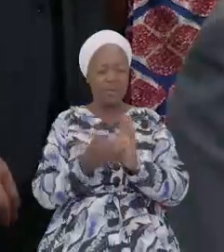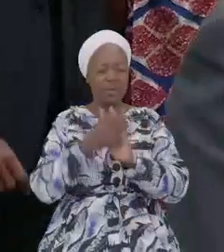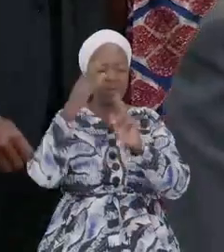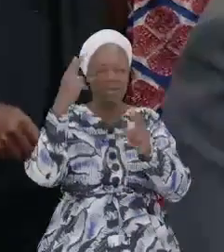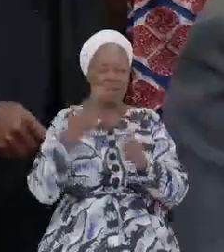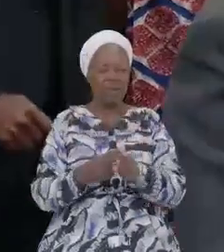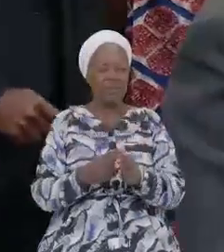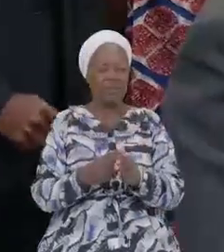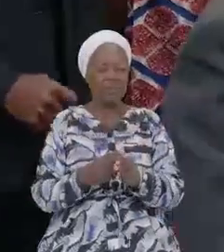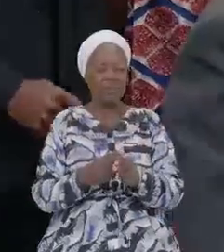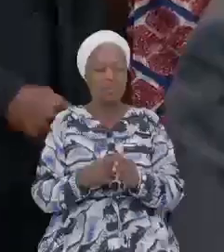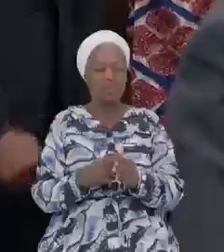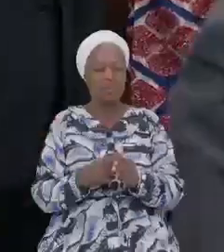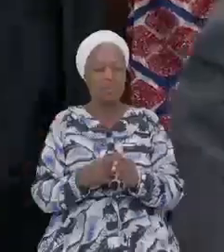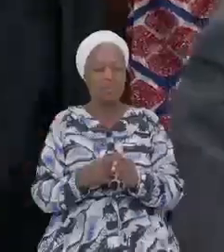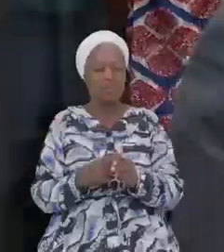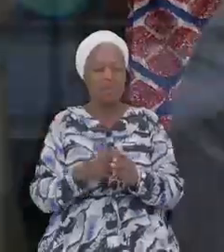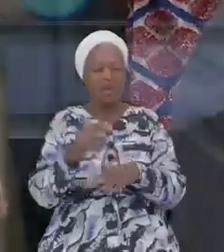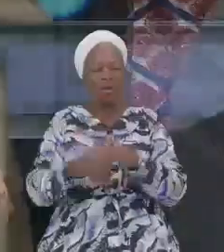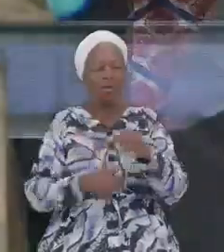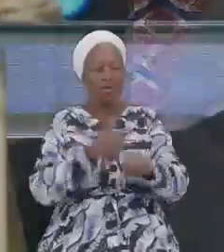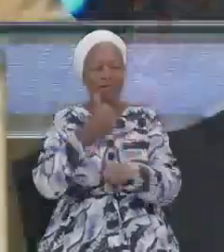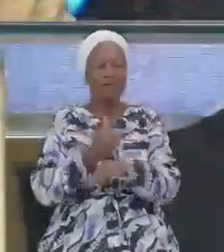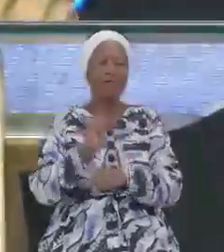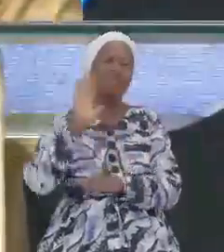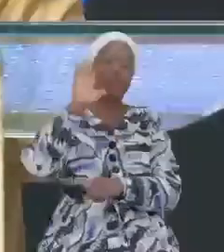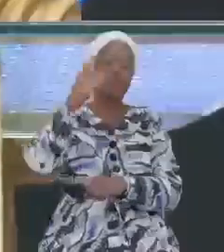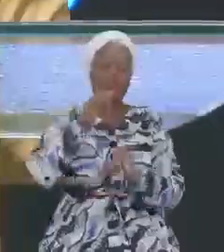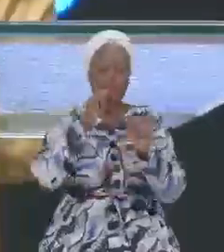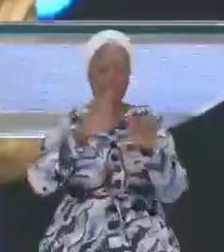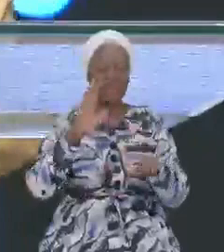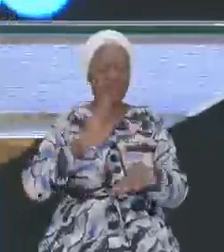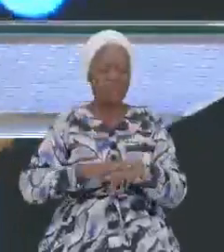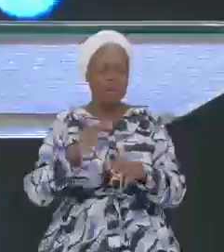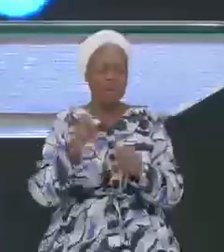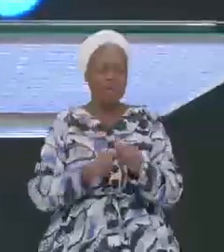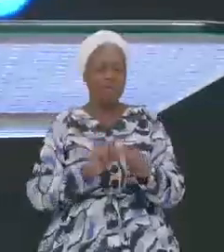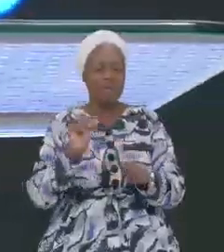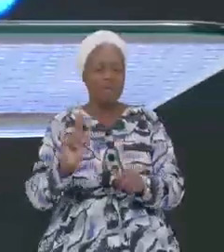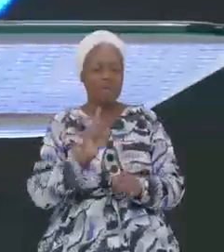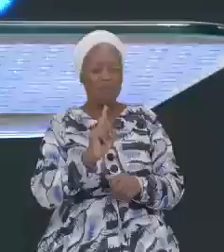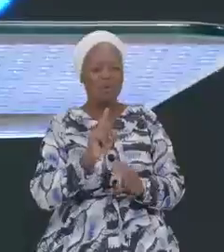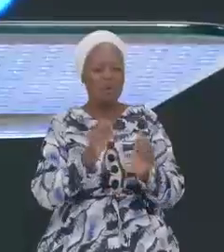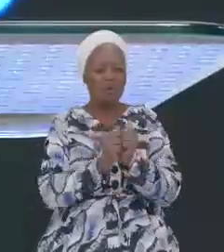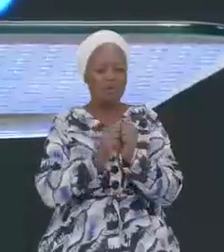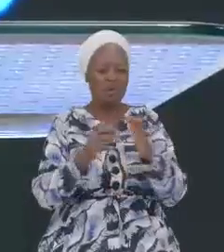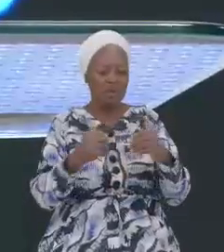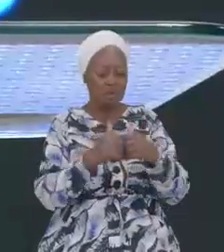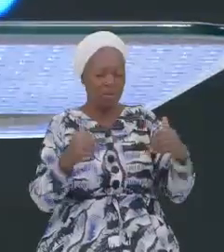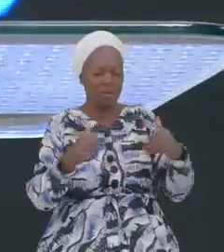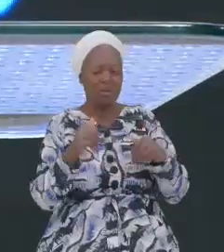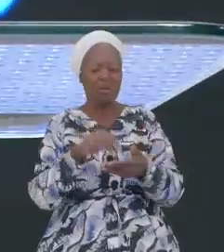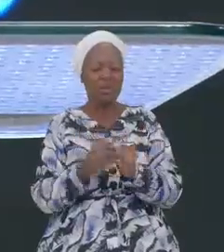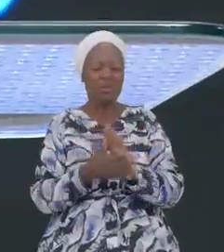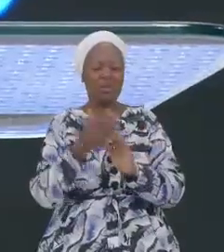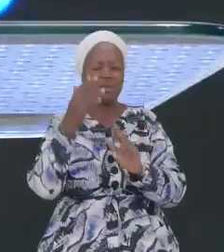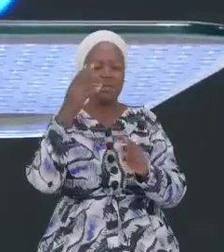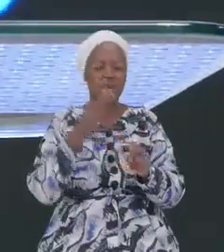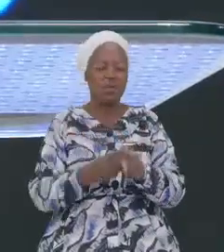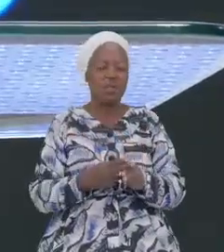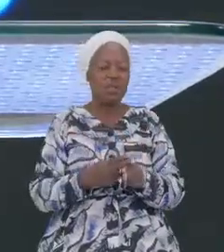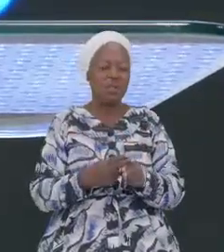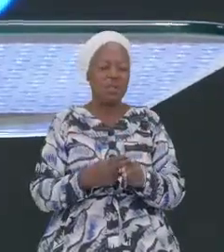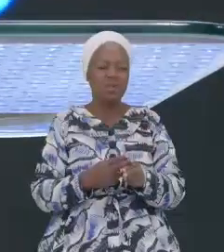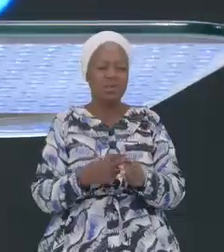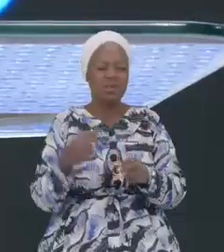Jesus' name. Confirm your blessing on everyone without exception. In